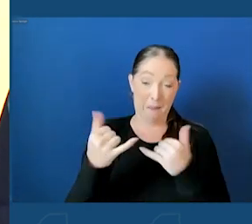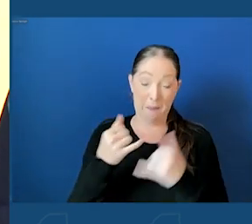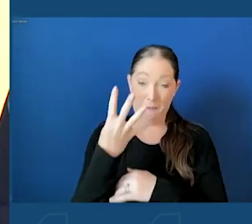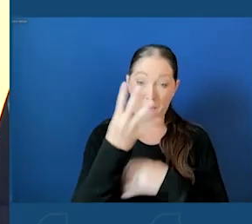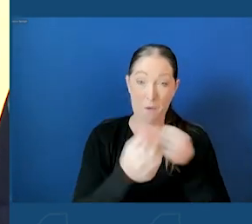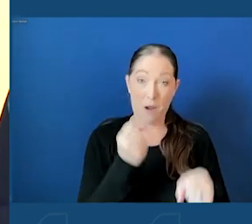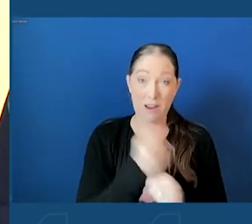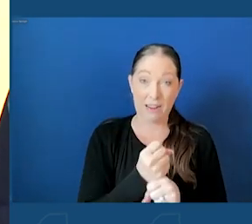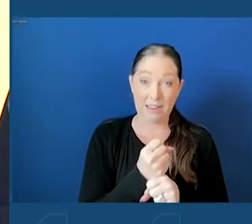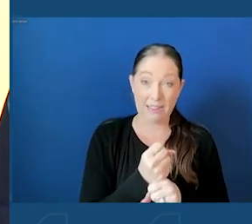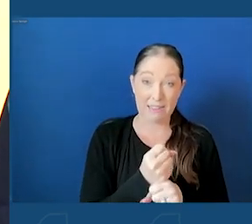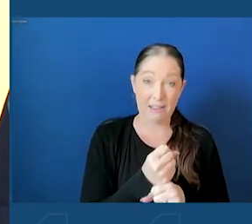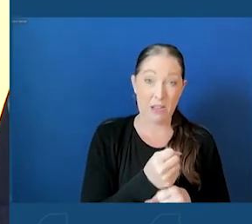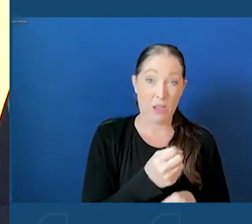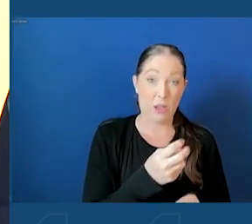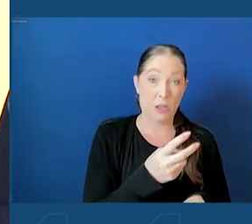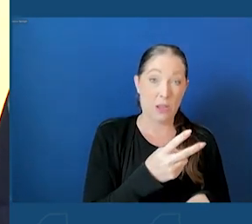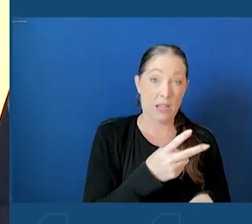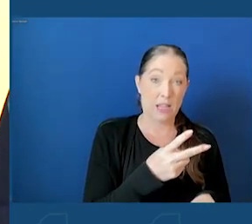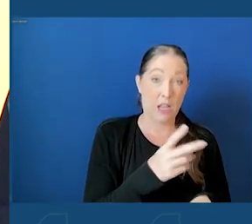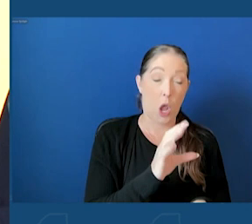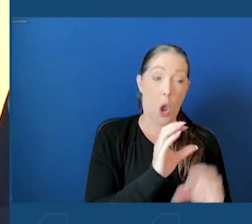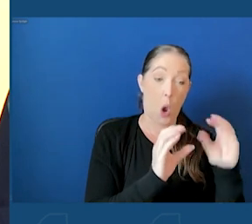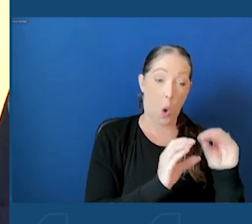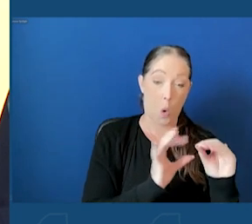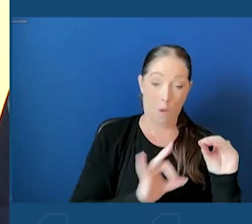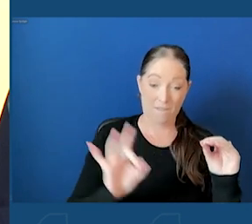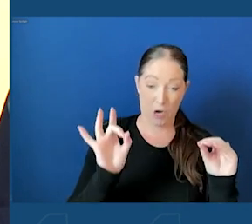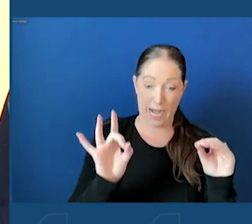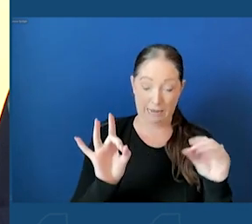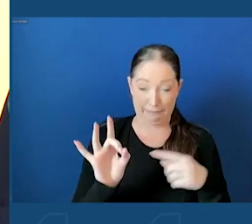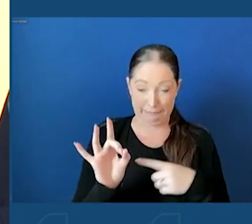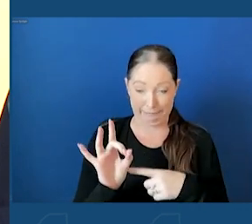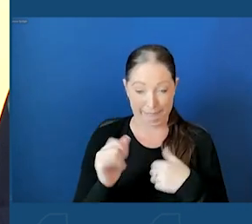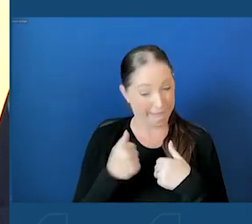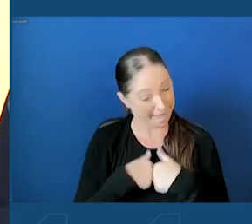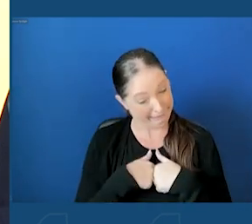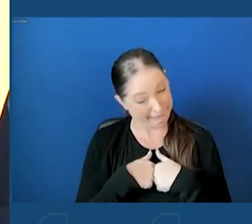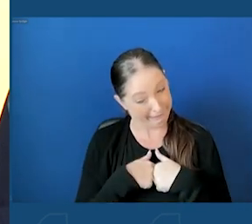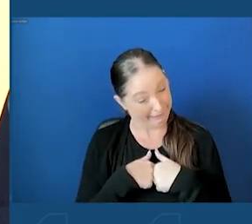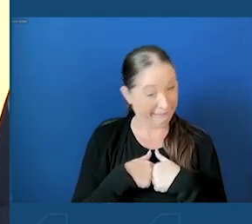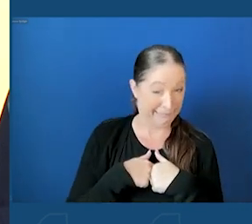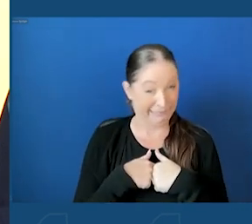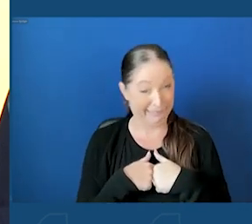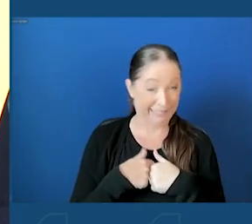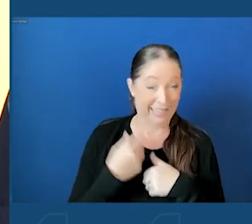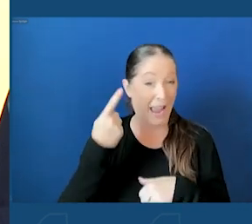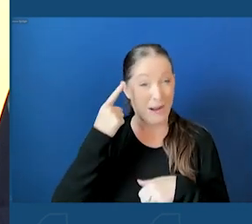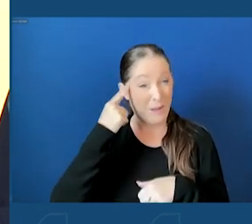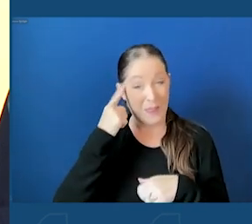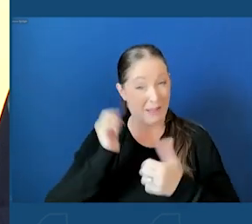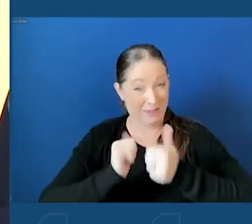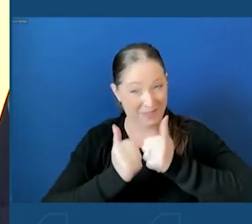4, 8, 0 for 8. So I'm not sure how much of a rivalry, but